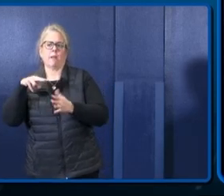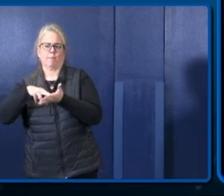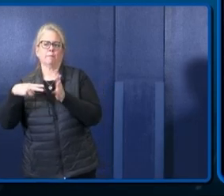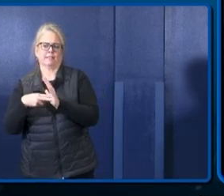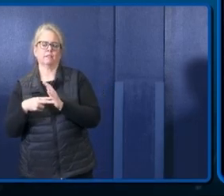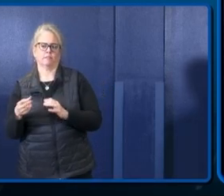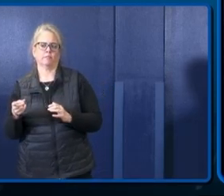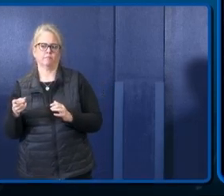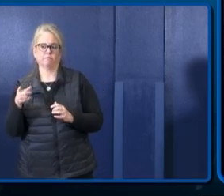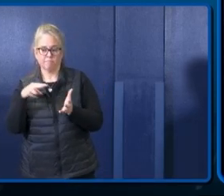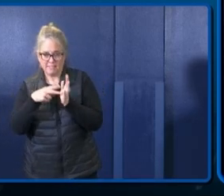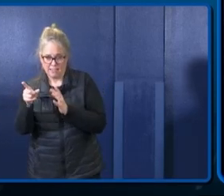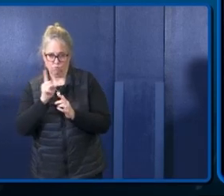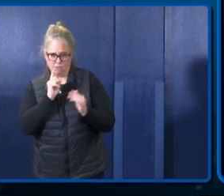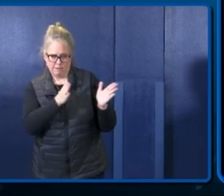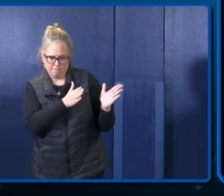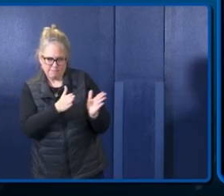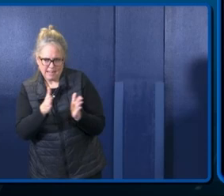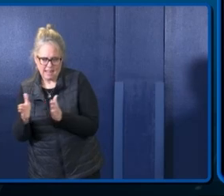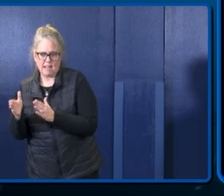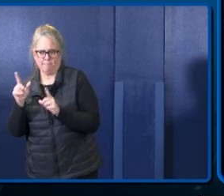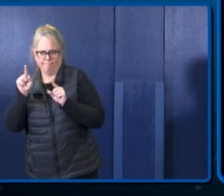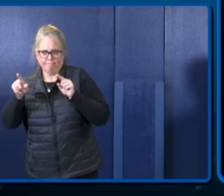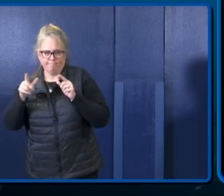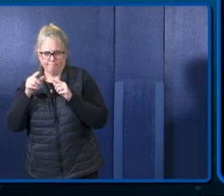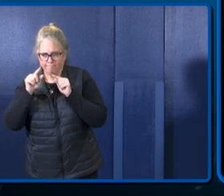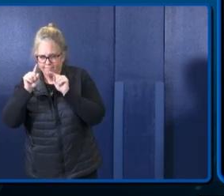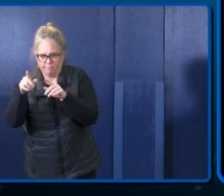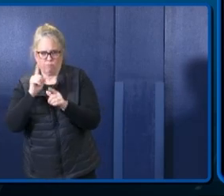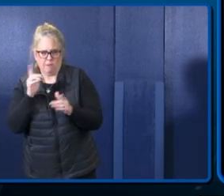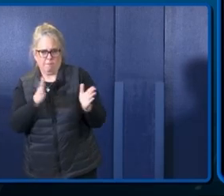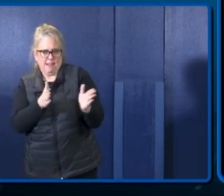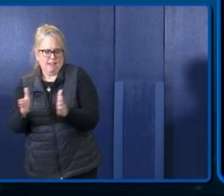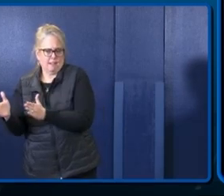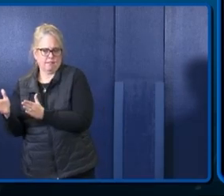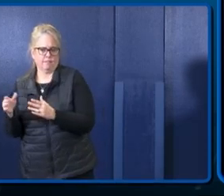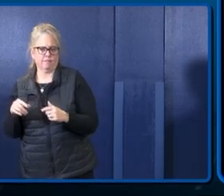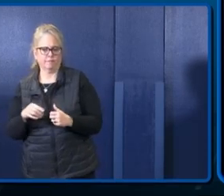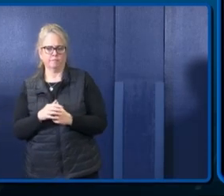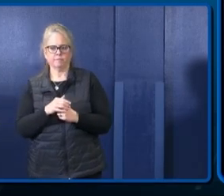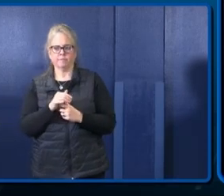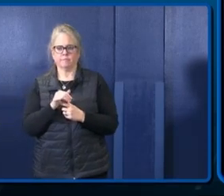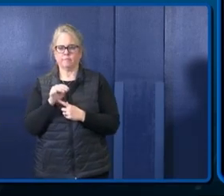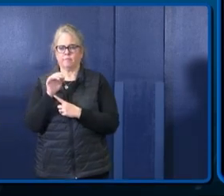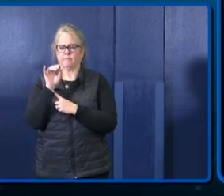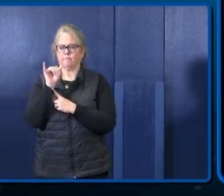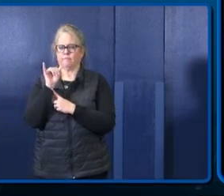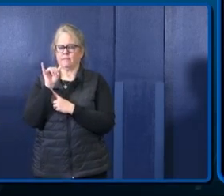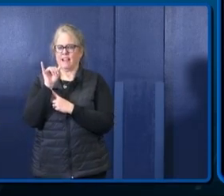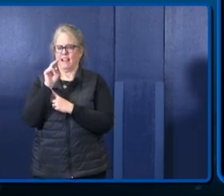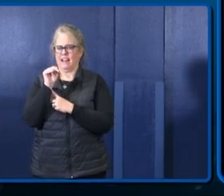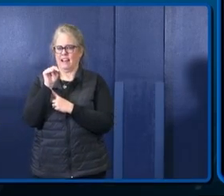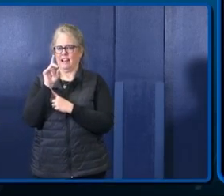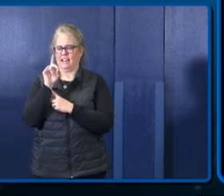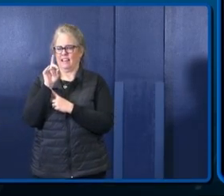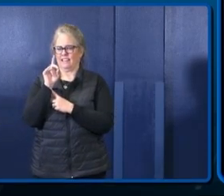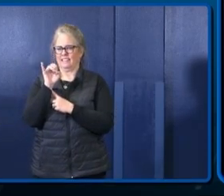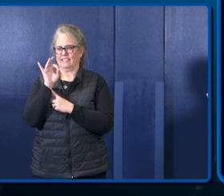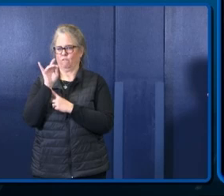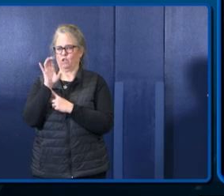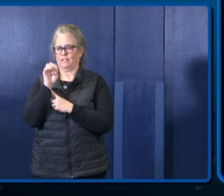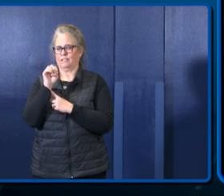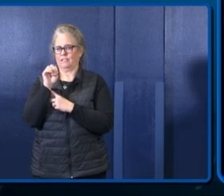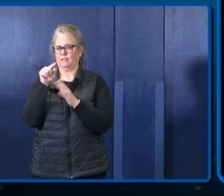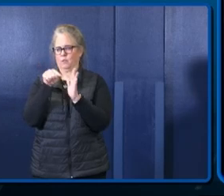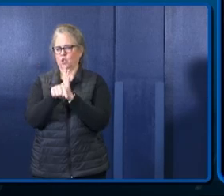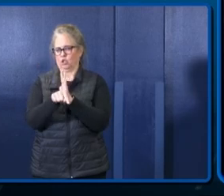indifference murder is more generalized, meaning that they don't have to have the intent to kill a specific person. They would say